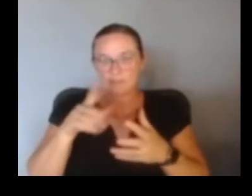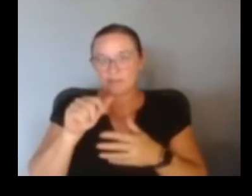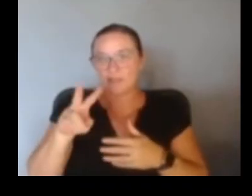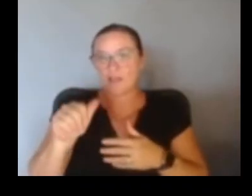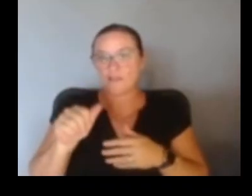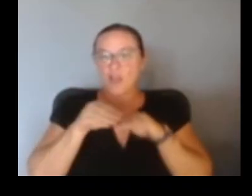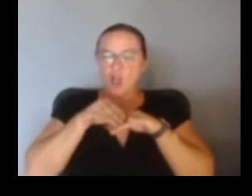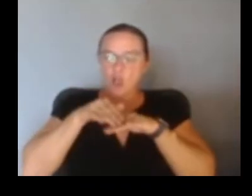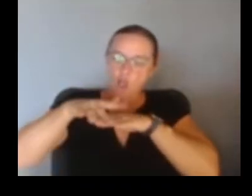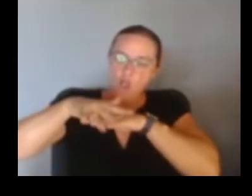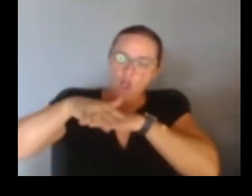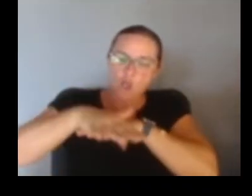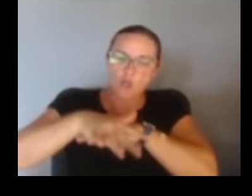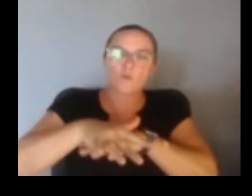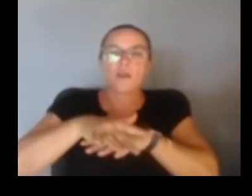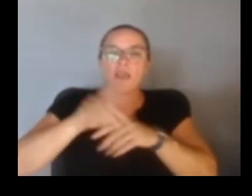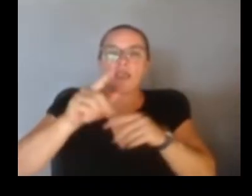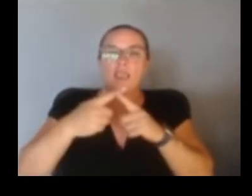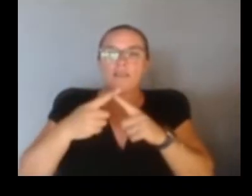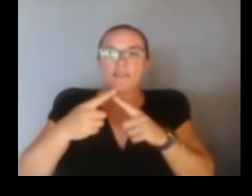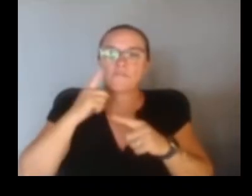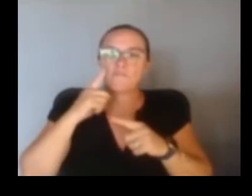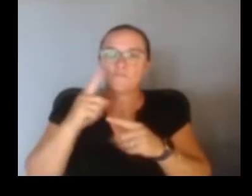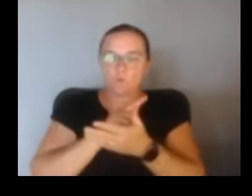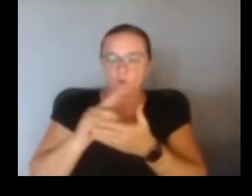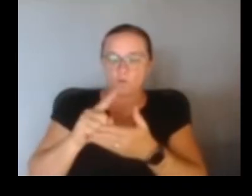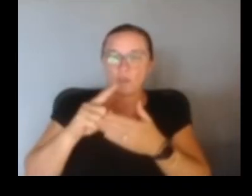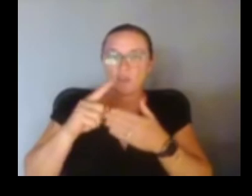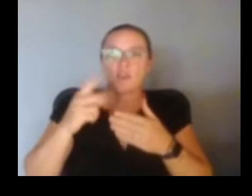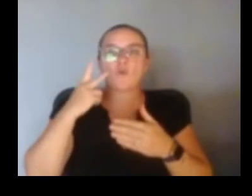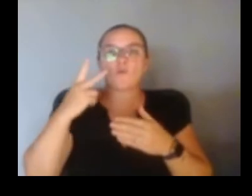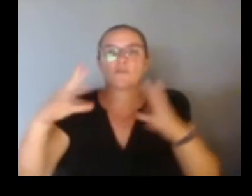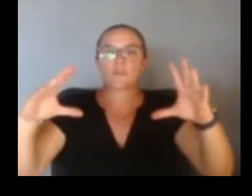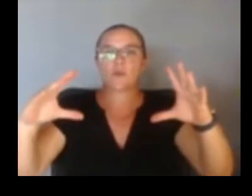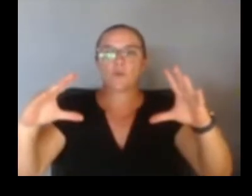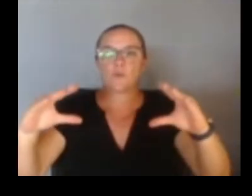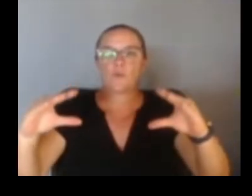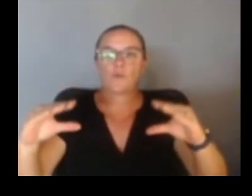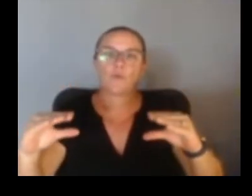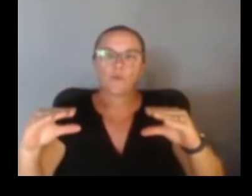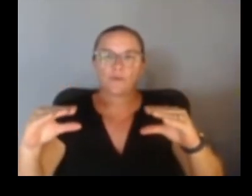across the crater floor. And over the last week, we've seen the sagging